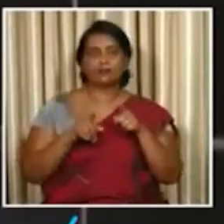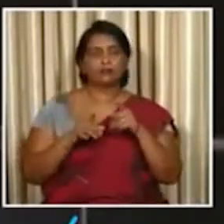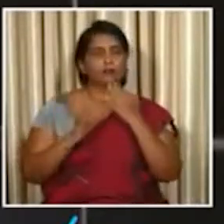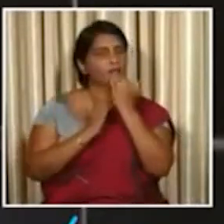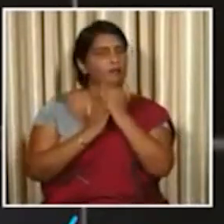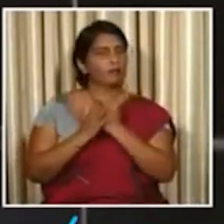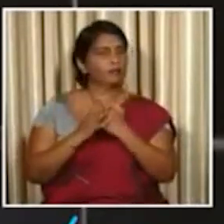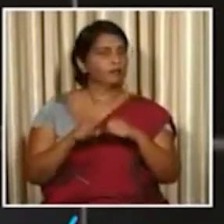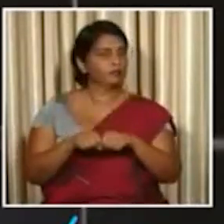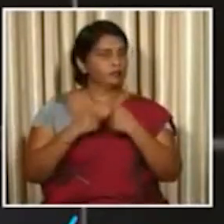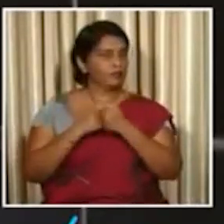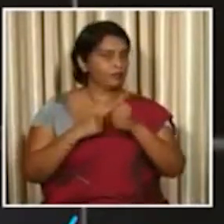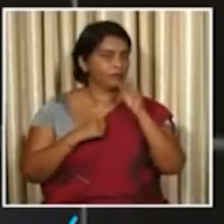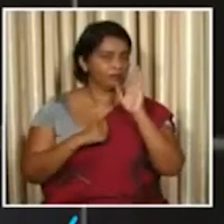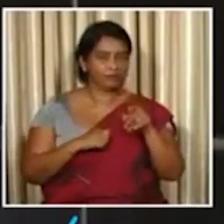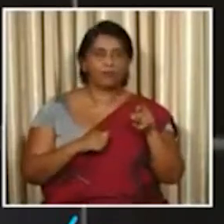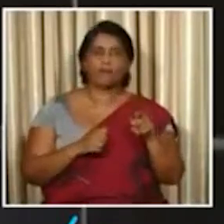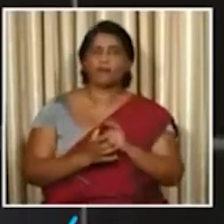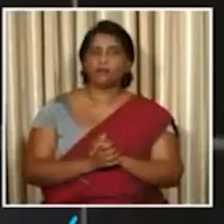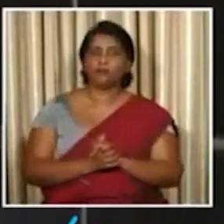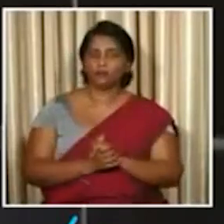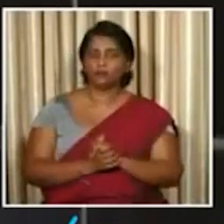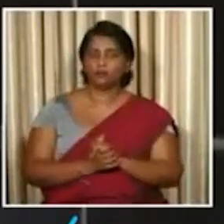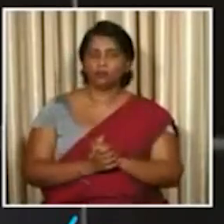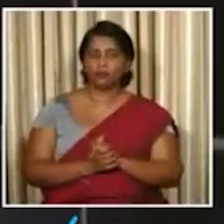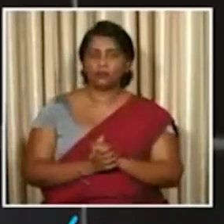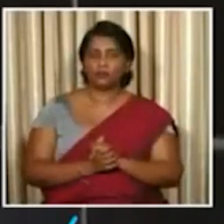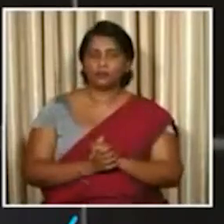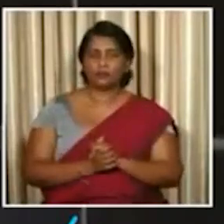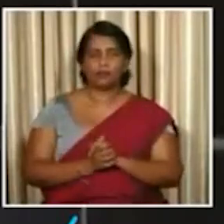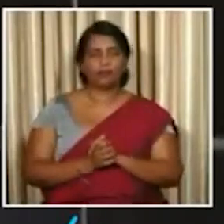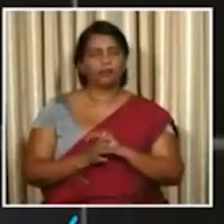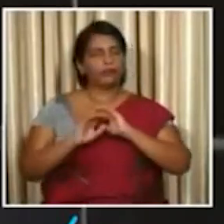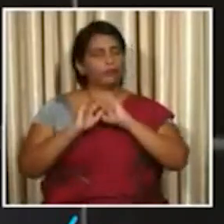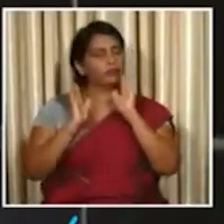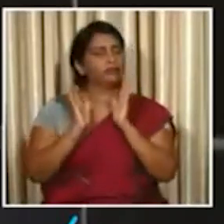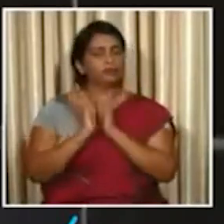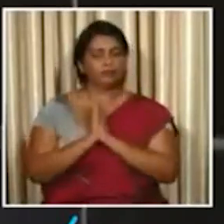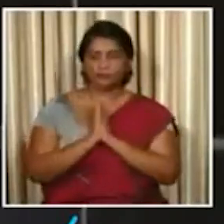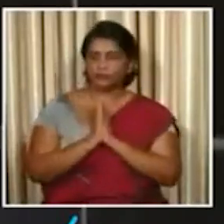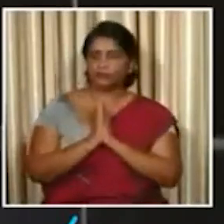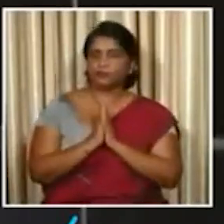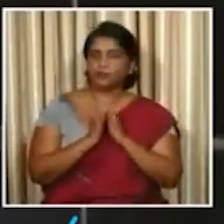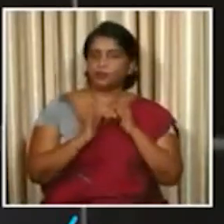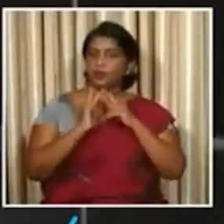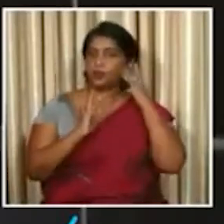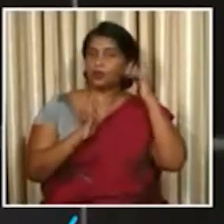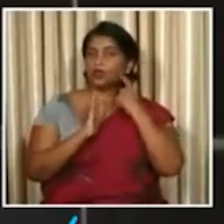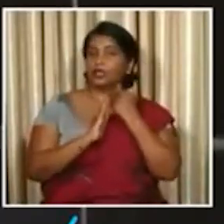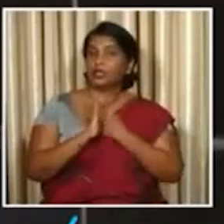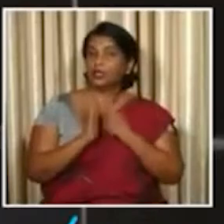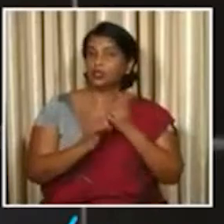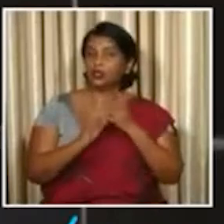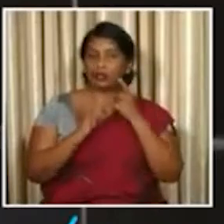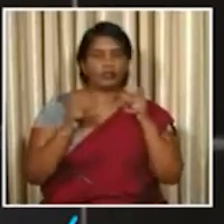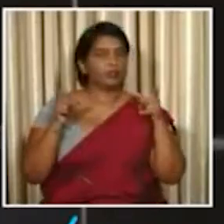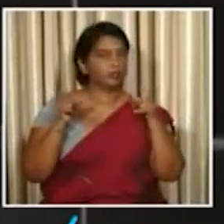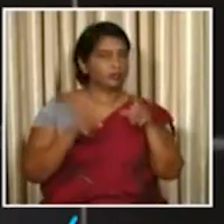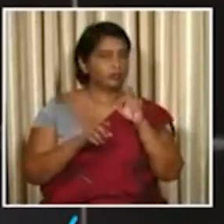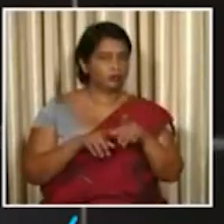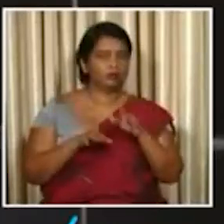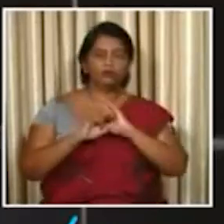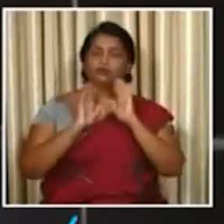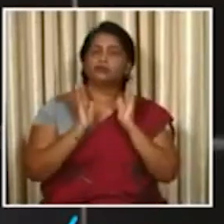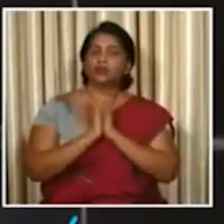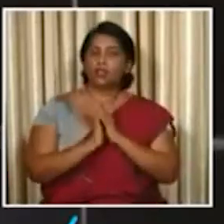supplies amounts to a collective punishment which is prohibited under international law. Strikes on hospitals, schools and